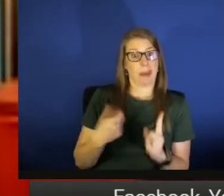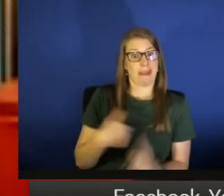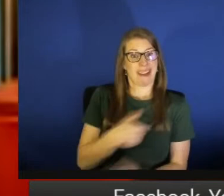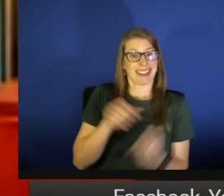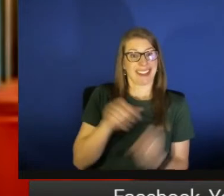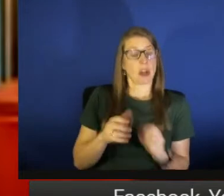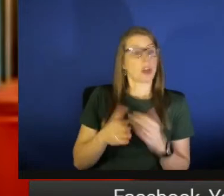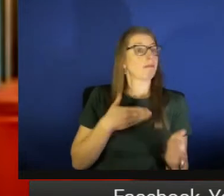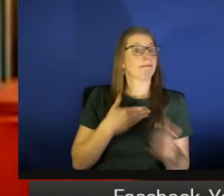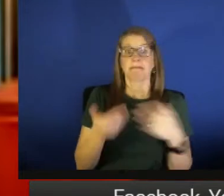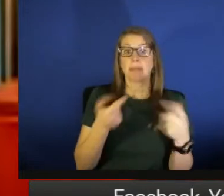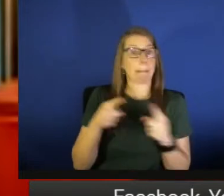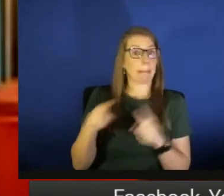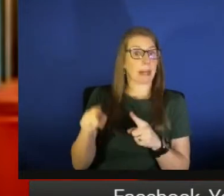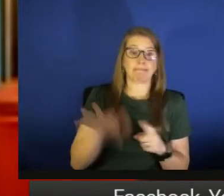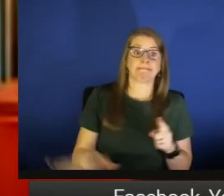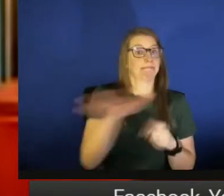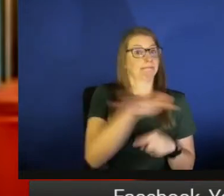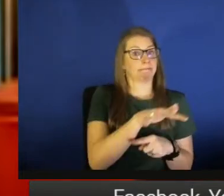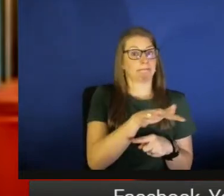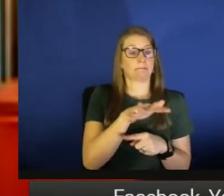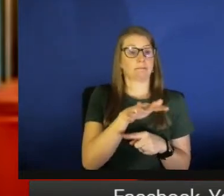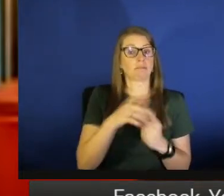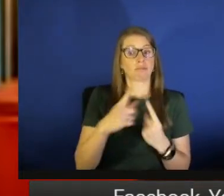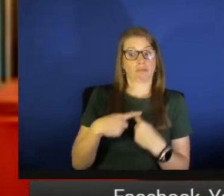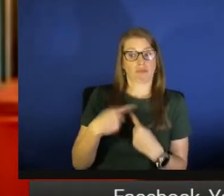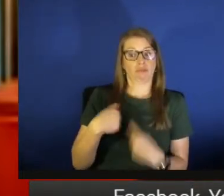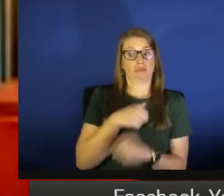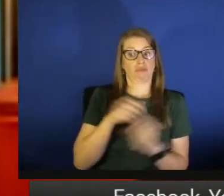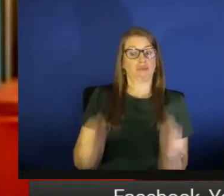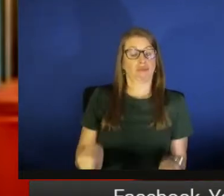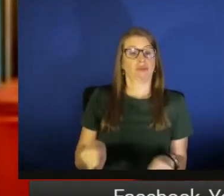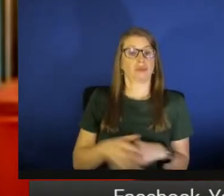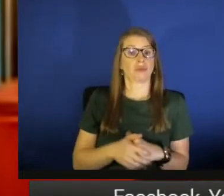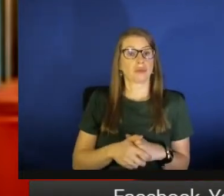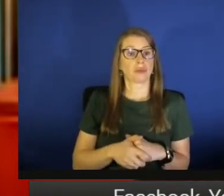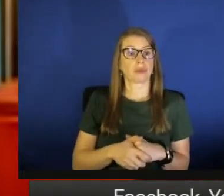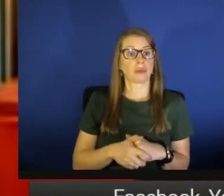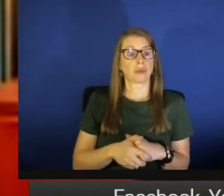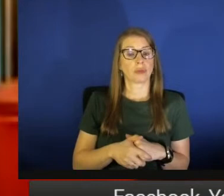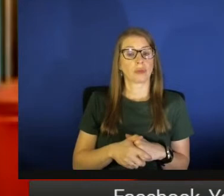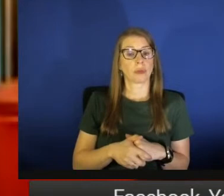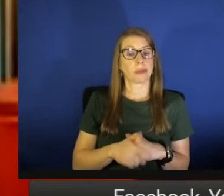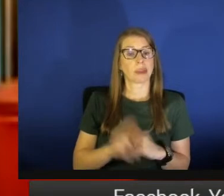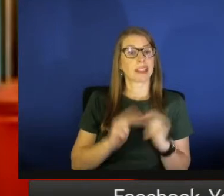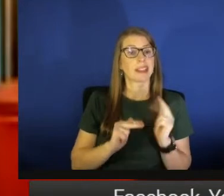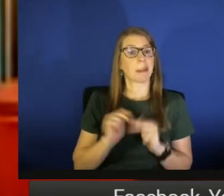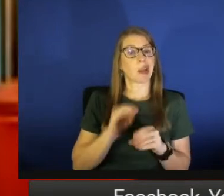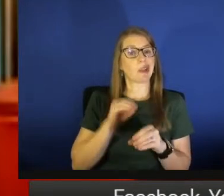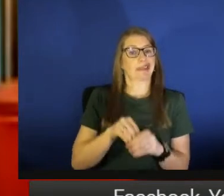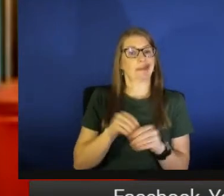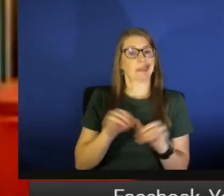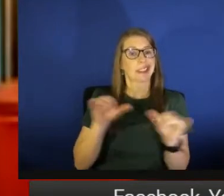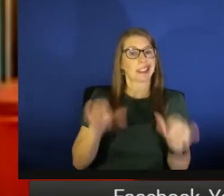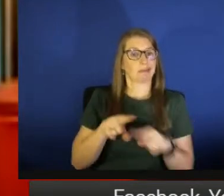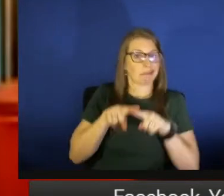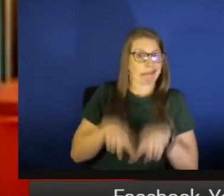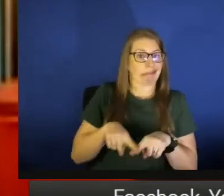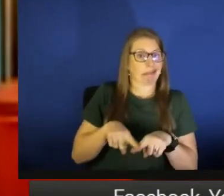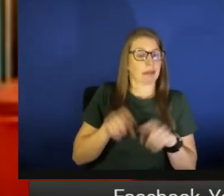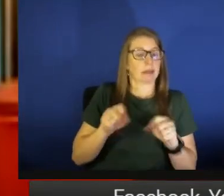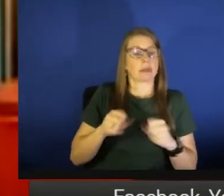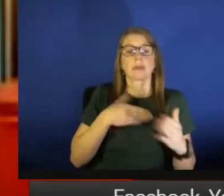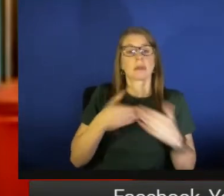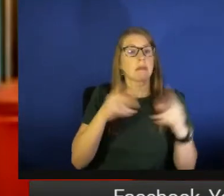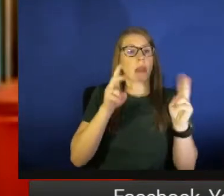think that was one of the great values of this call, is it was a built-in system that we could rely on no matter what headlines